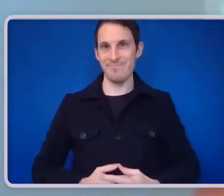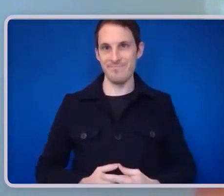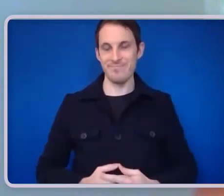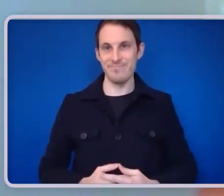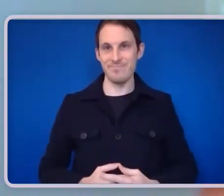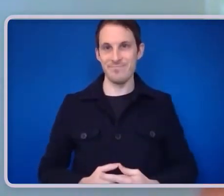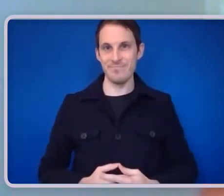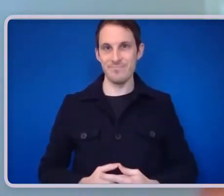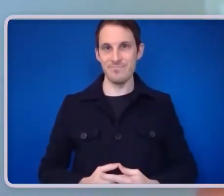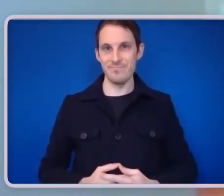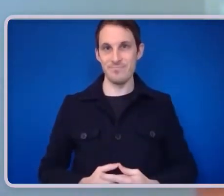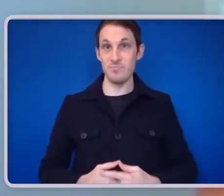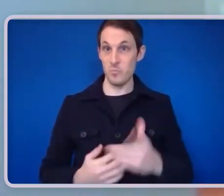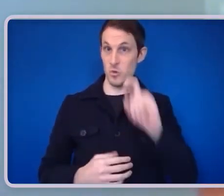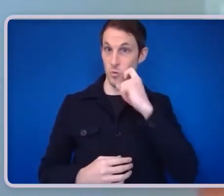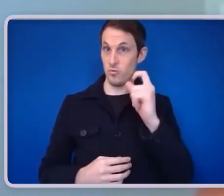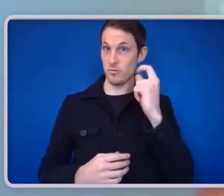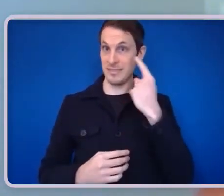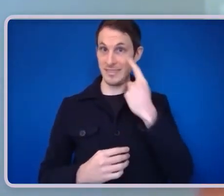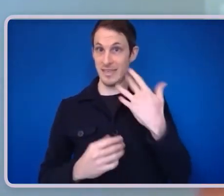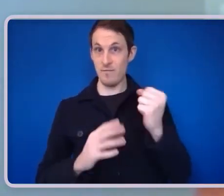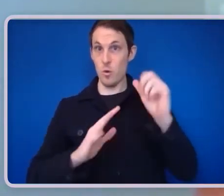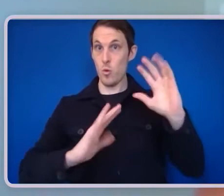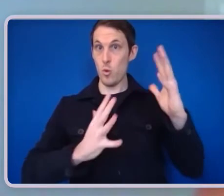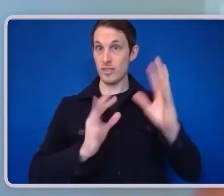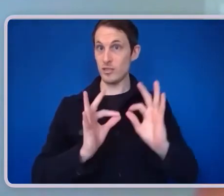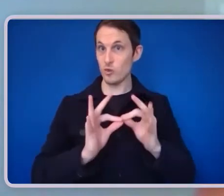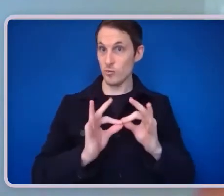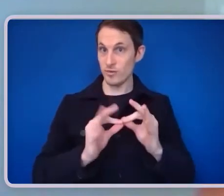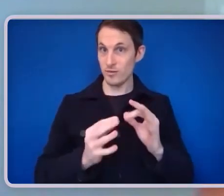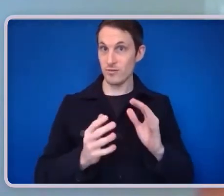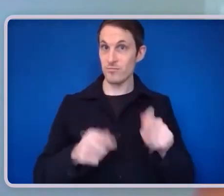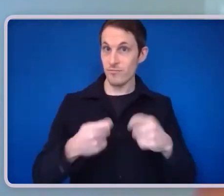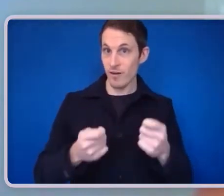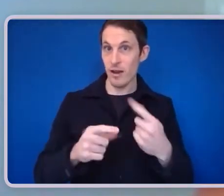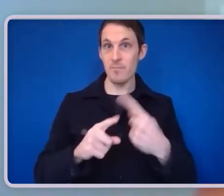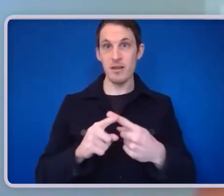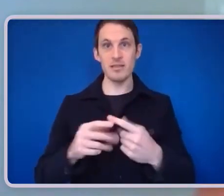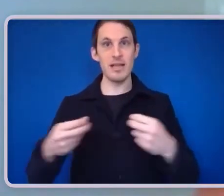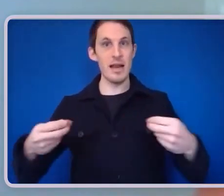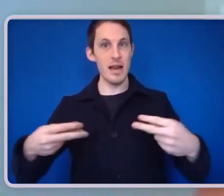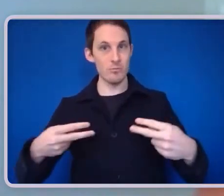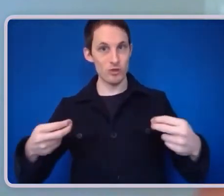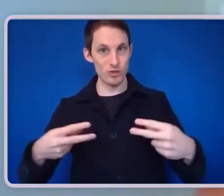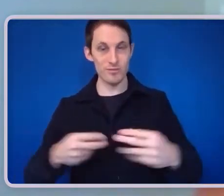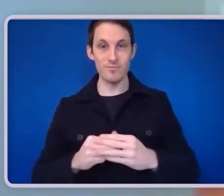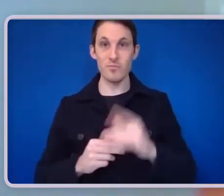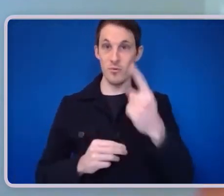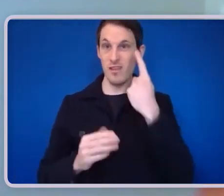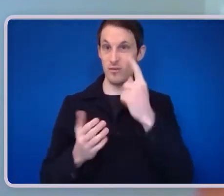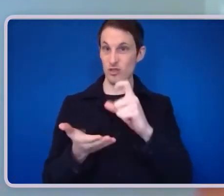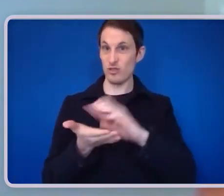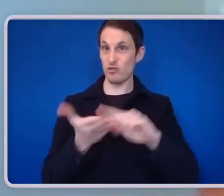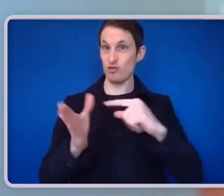You will note we have Auslan interpreters today, and we also have captioning that you can access. So if you go to the chat box, you will